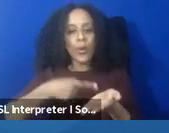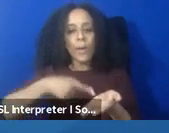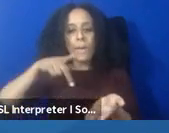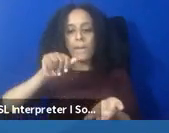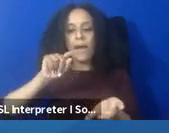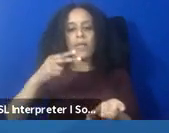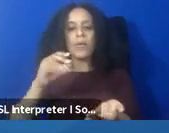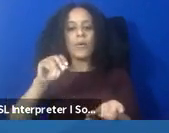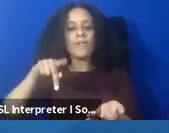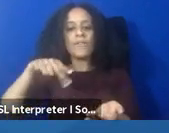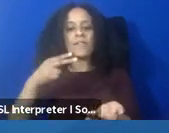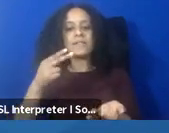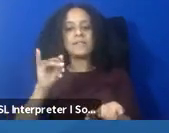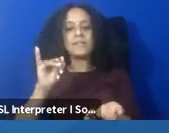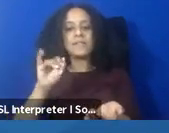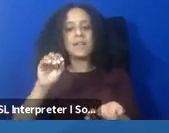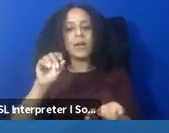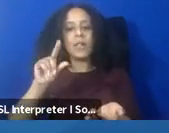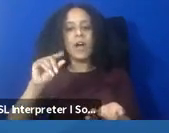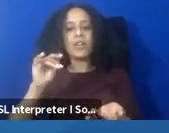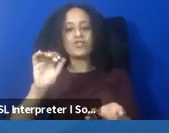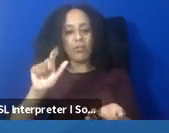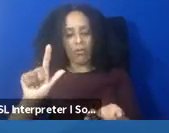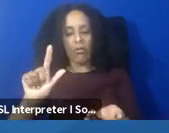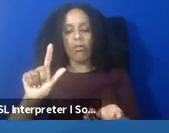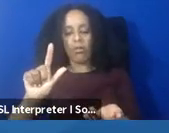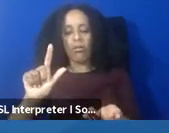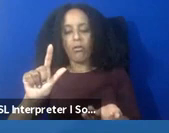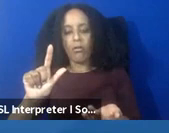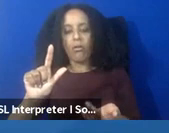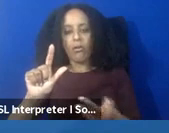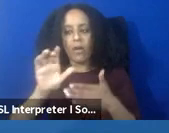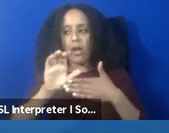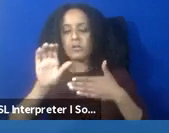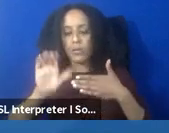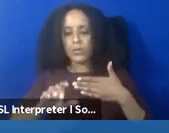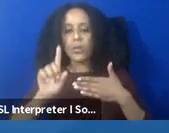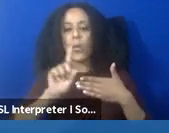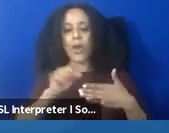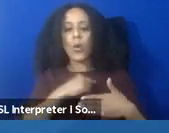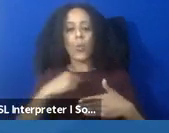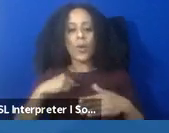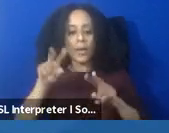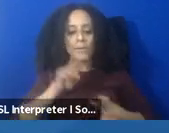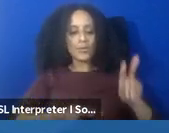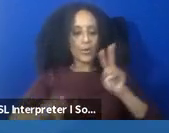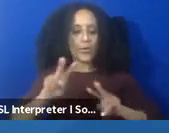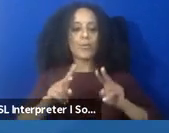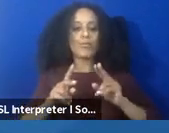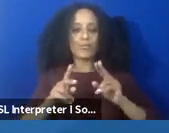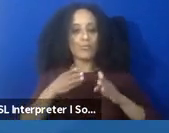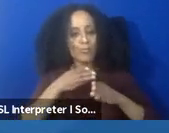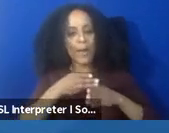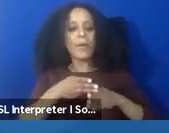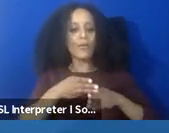pathophysiological consequences of diabetes, where we observe primary changes are going to be the outer